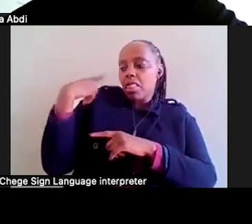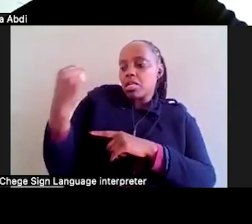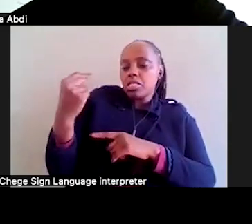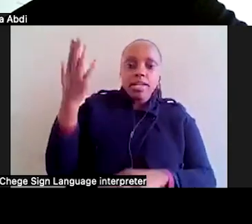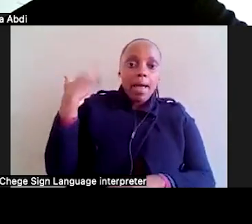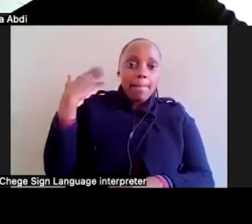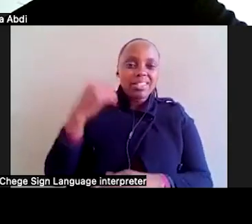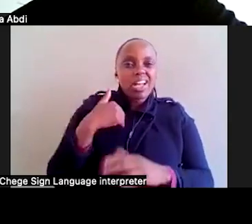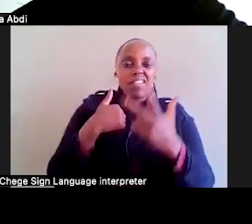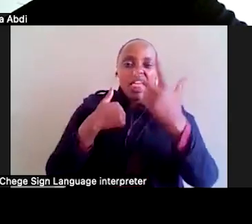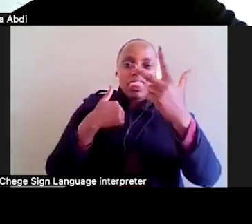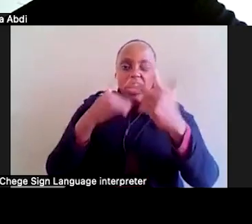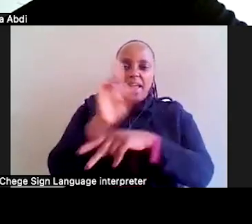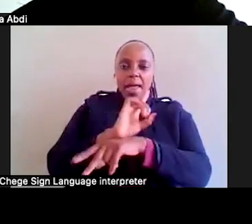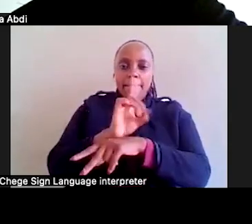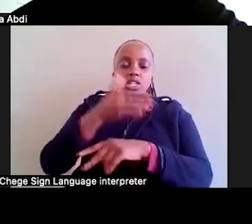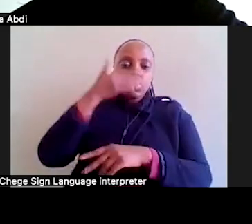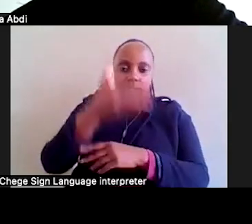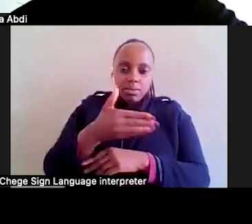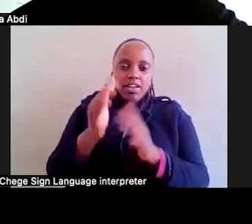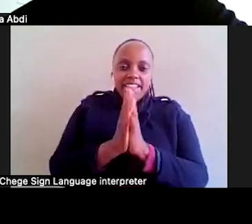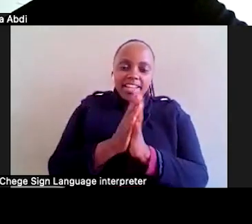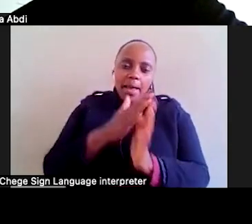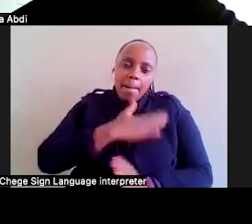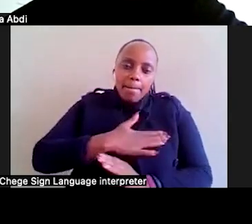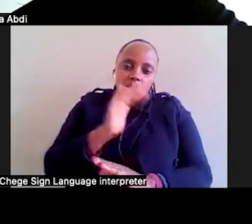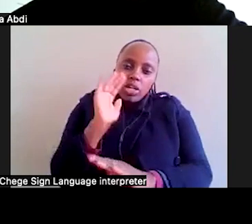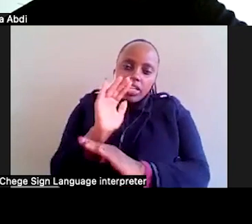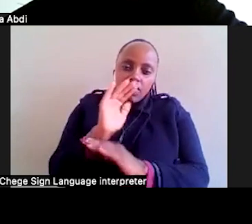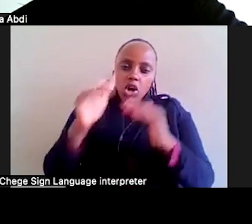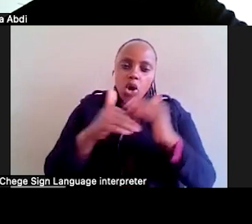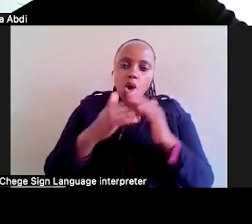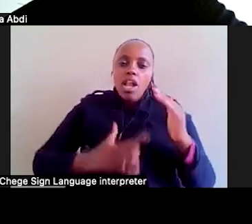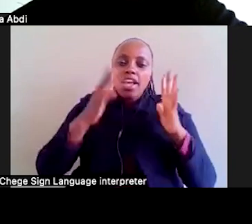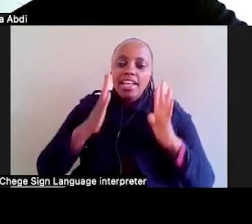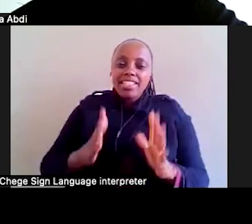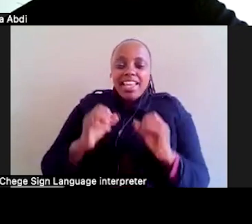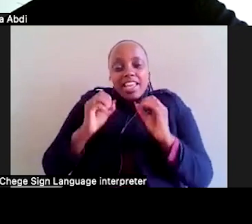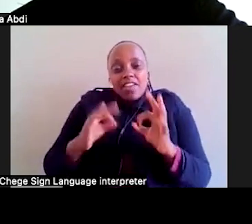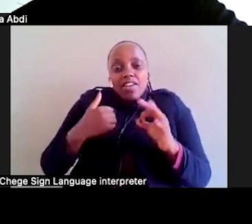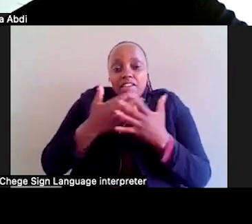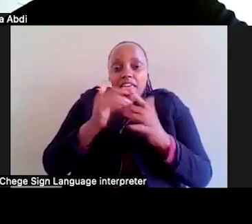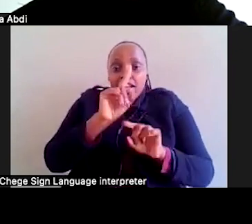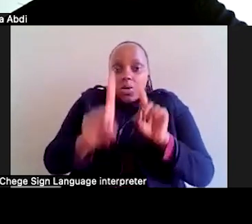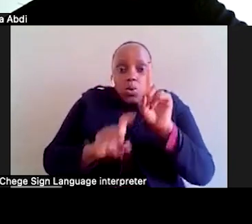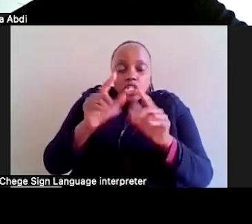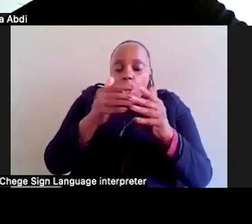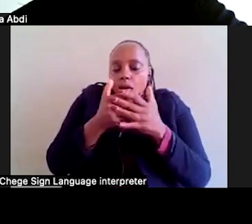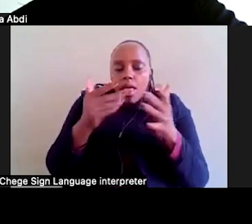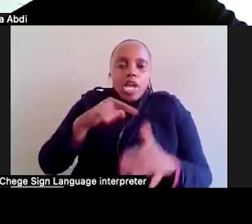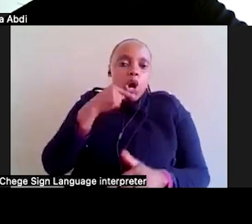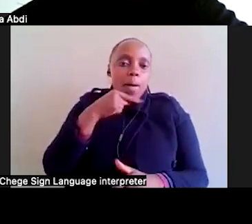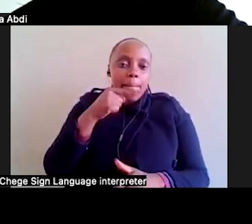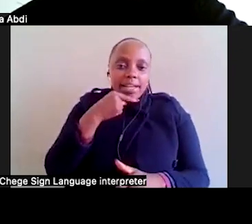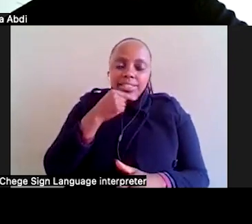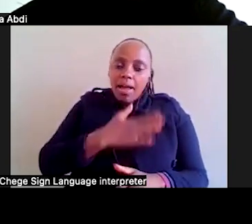you have about 3 minutes to respond to that. And I'd kindly request all our guests, should you have any questions, any comments, please